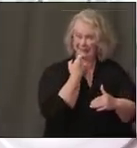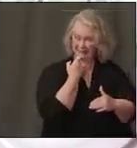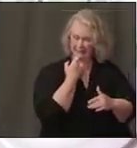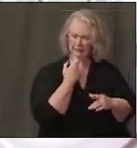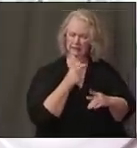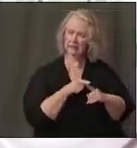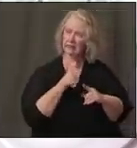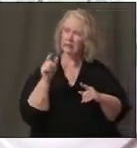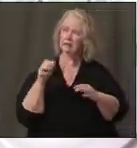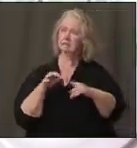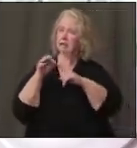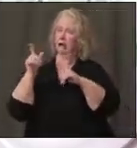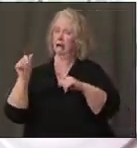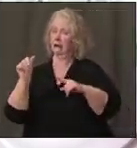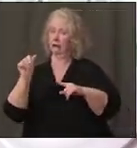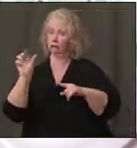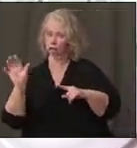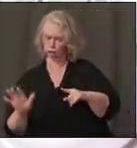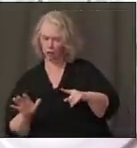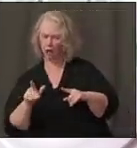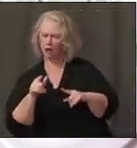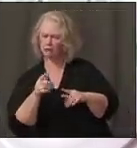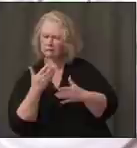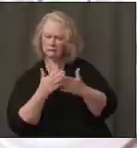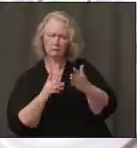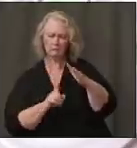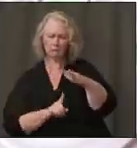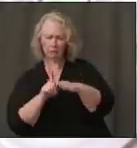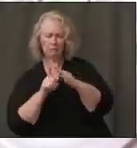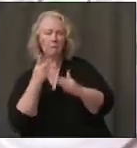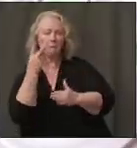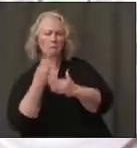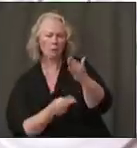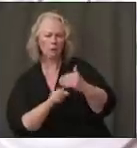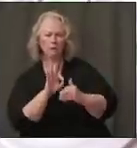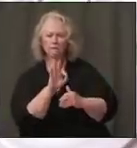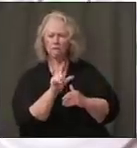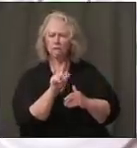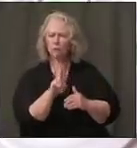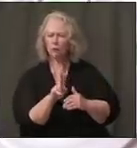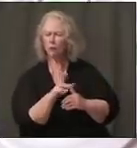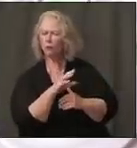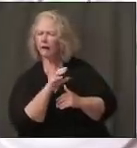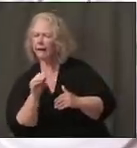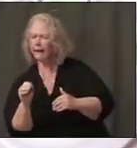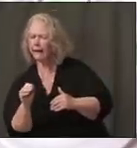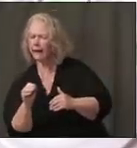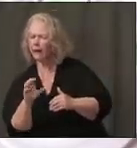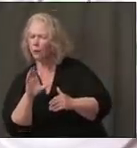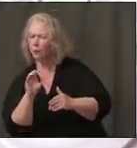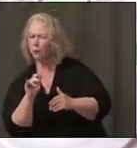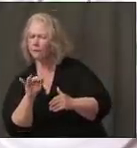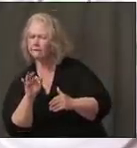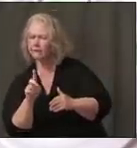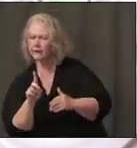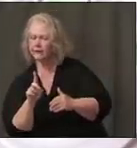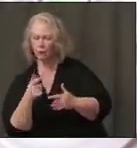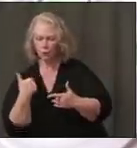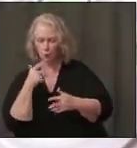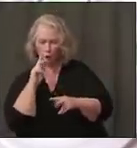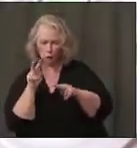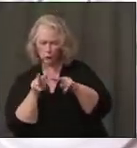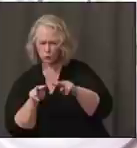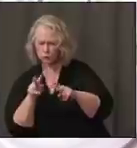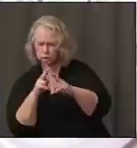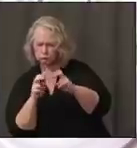Asia, where flu was still epidemic at the time that COVID was circulating, had bad outcomes. And so we want to make sure that we can protect people